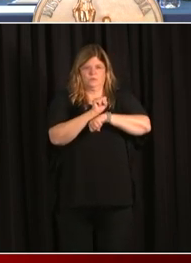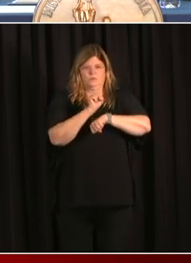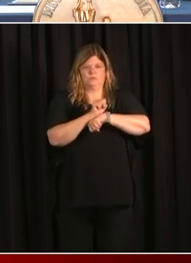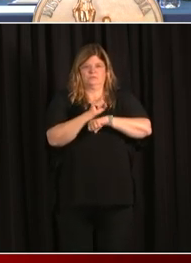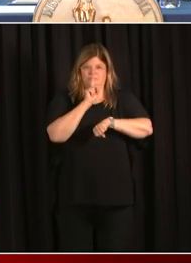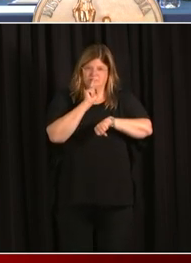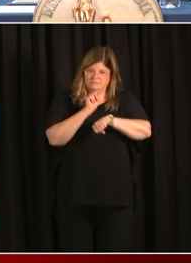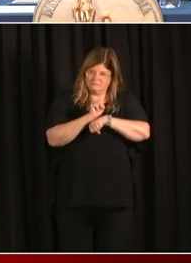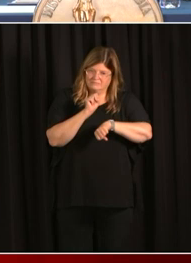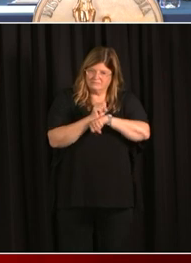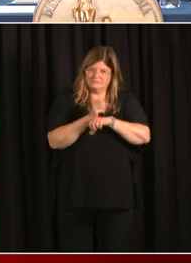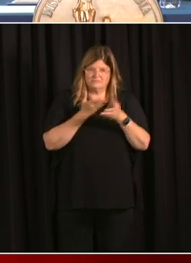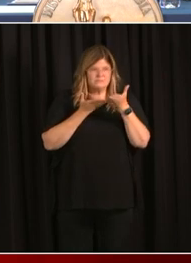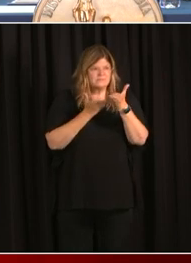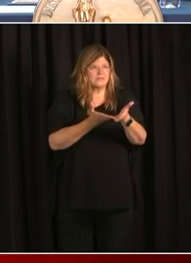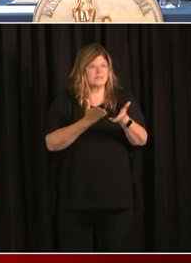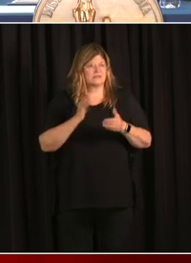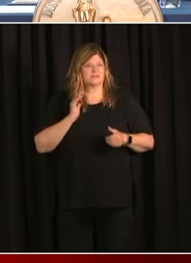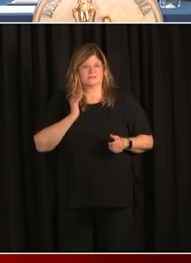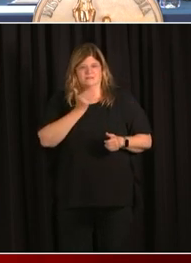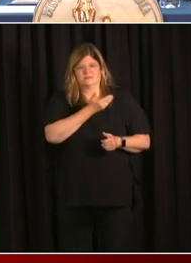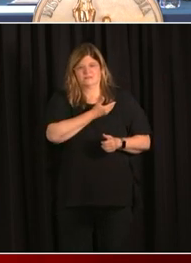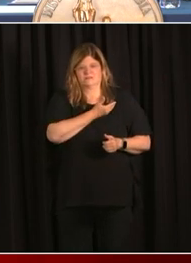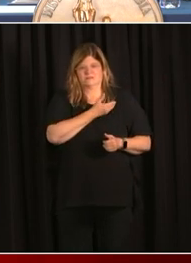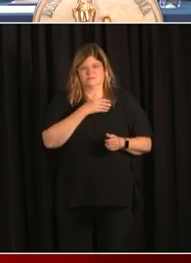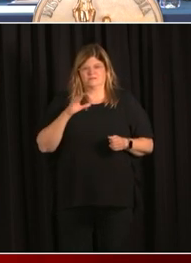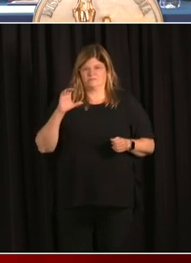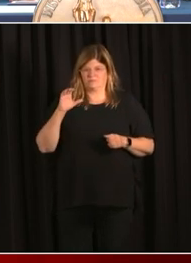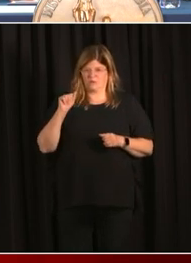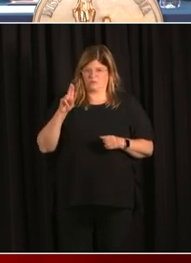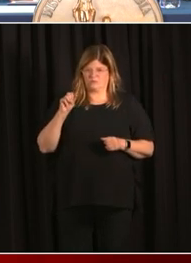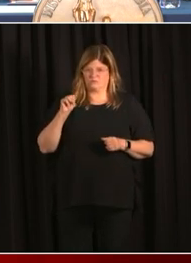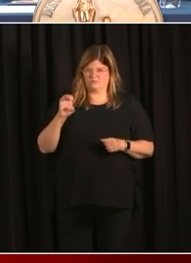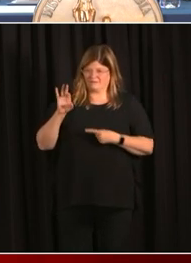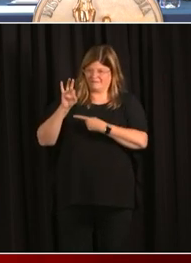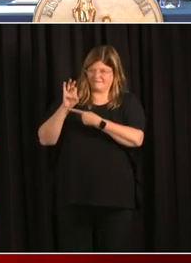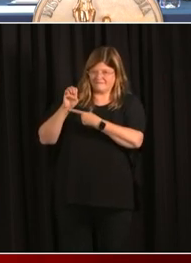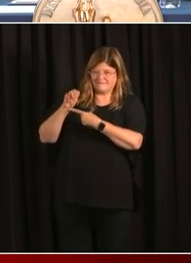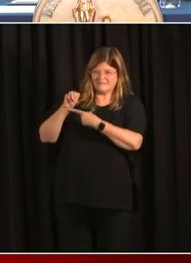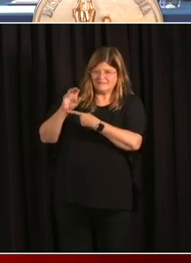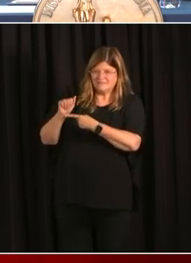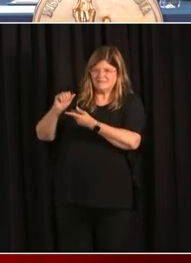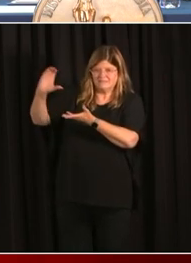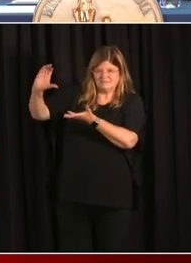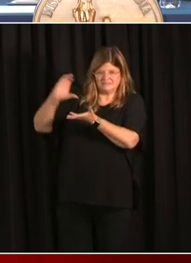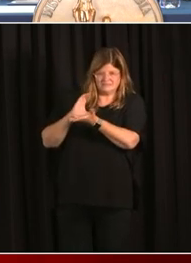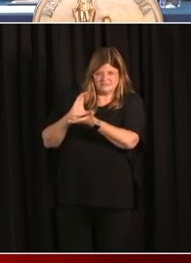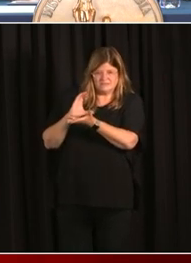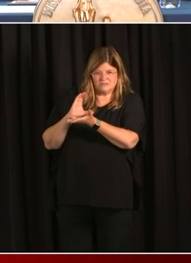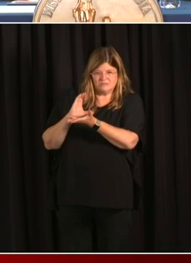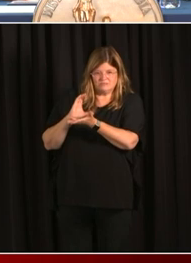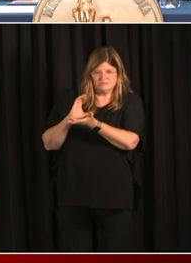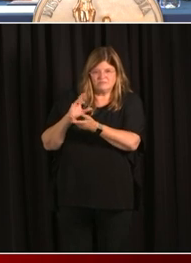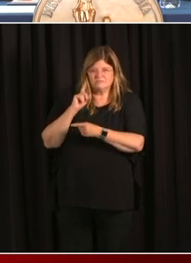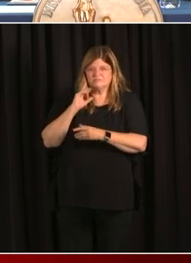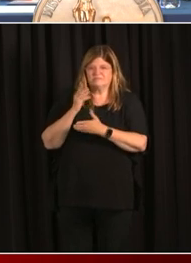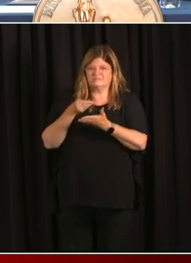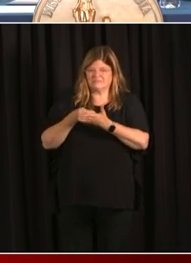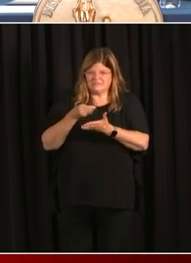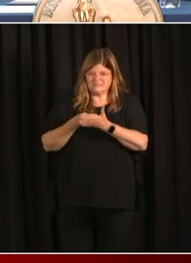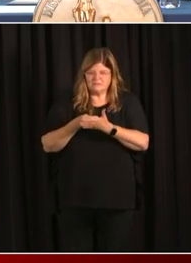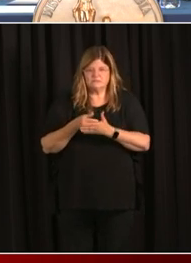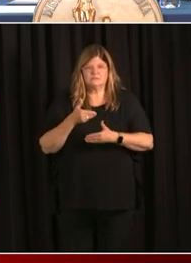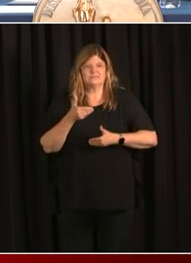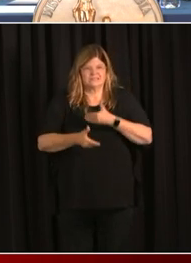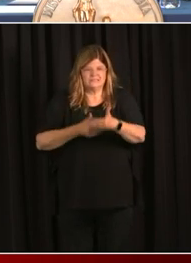submit our costs to FEMA for reimbursement. And I feel very good about where we are in